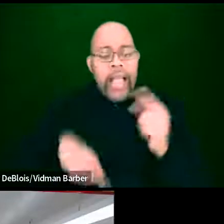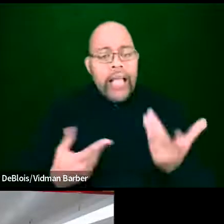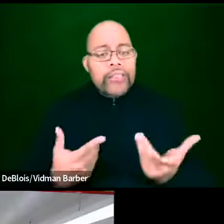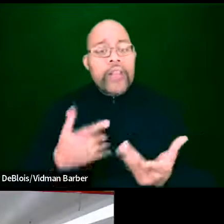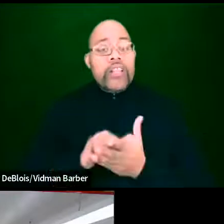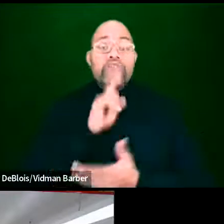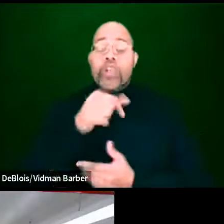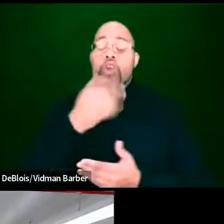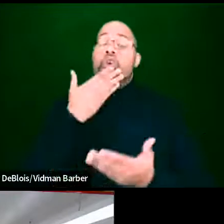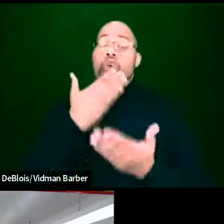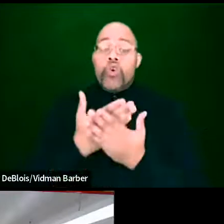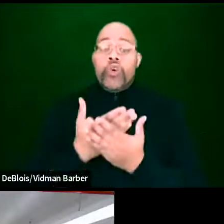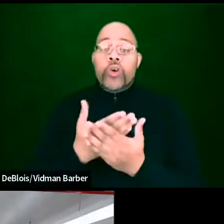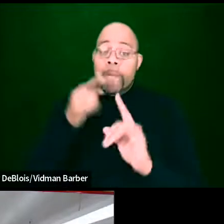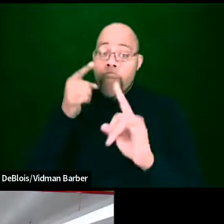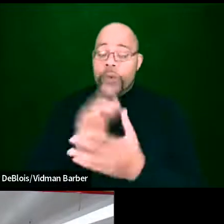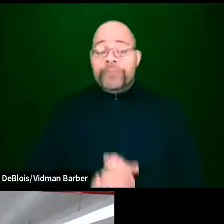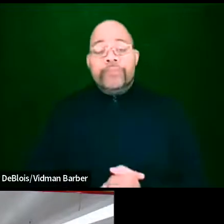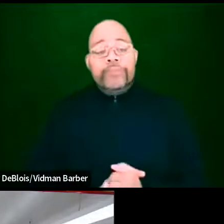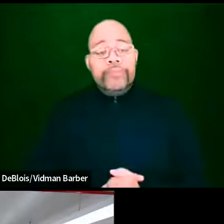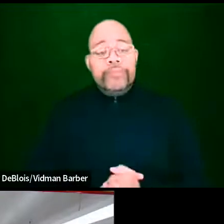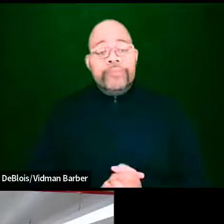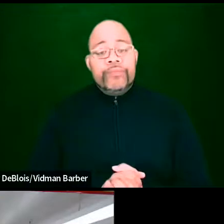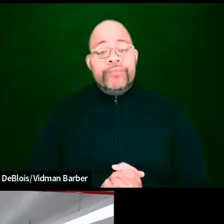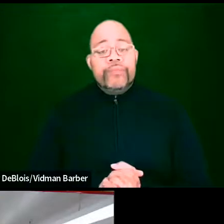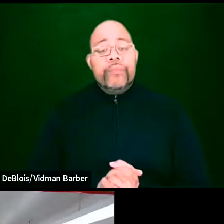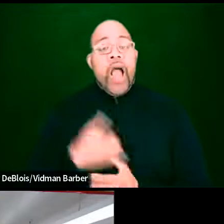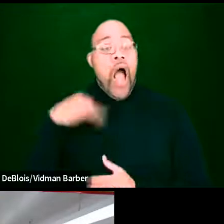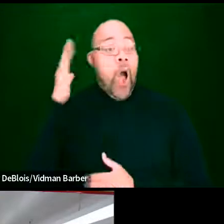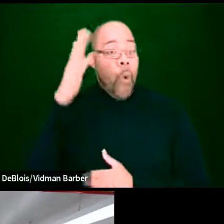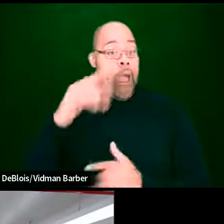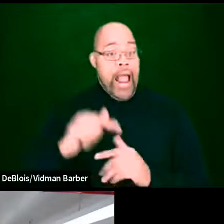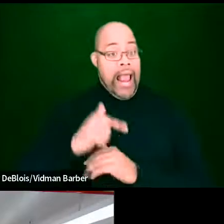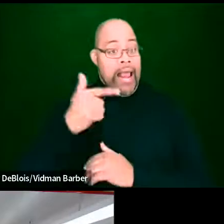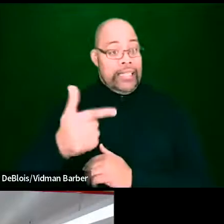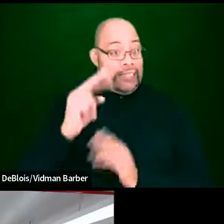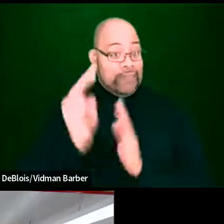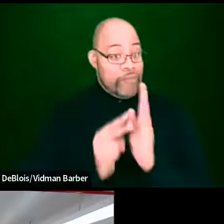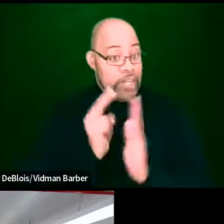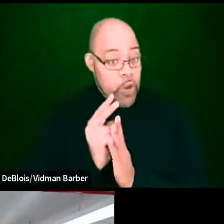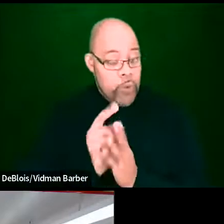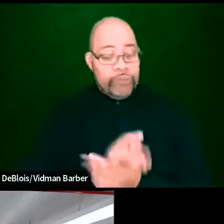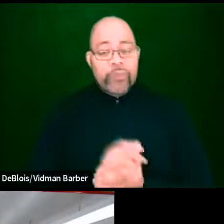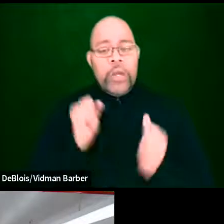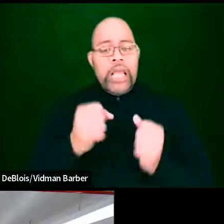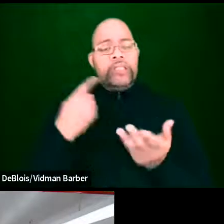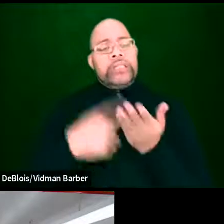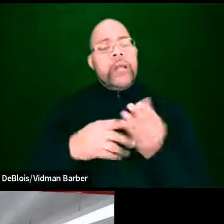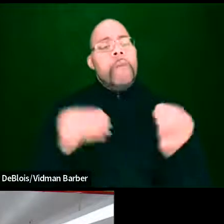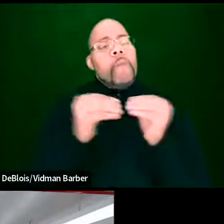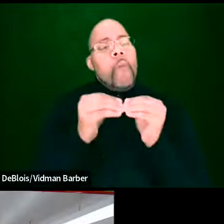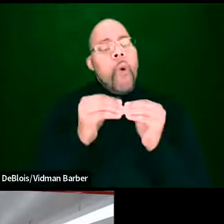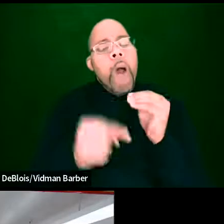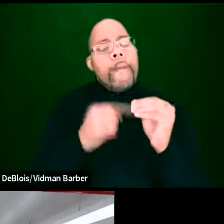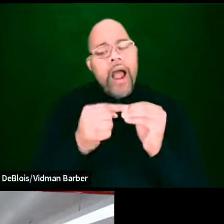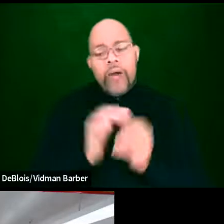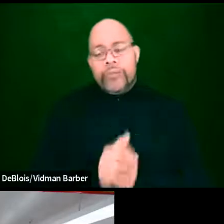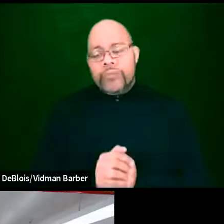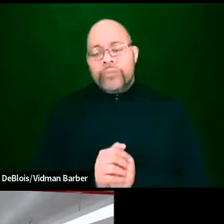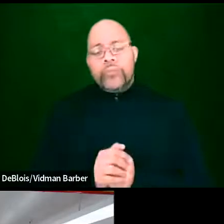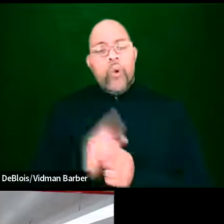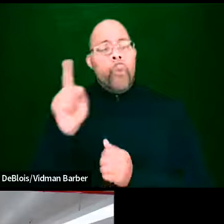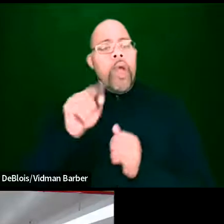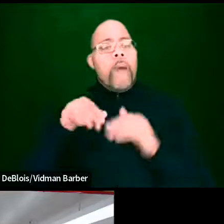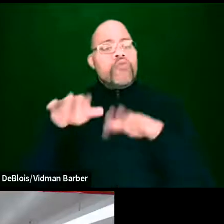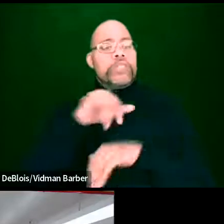a really, really good point. I'm gonna go to the next video, okay? So we can talk a little bit about where does